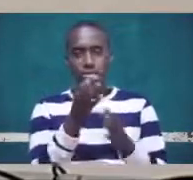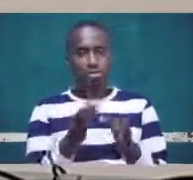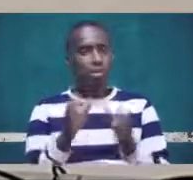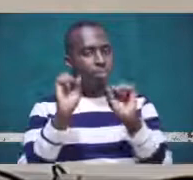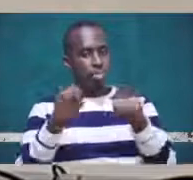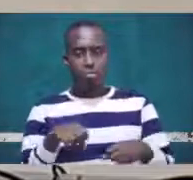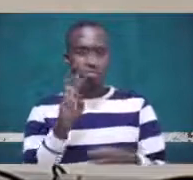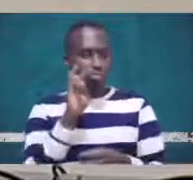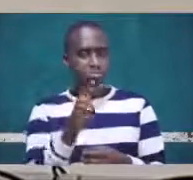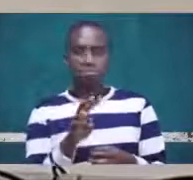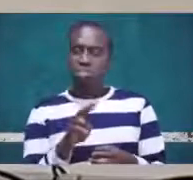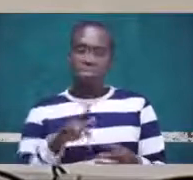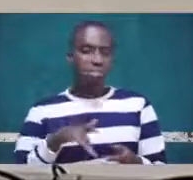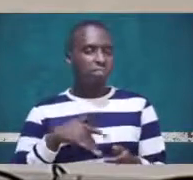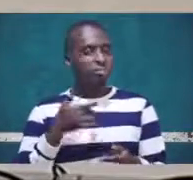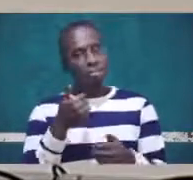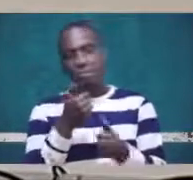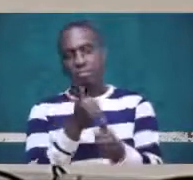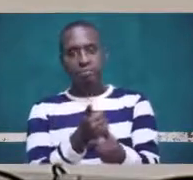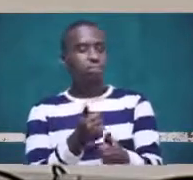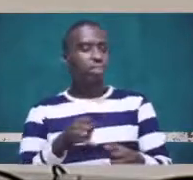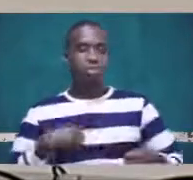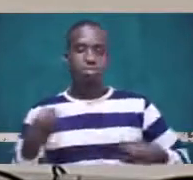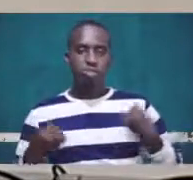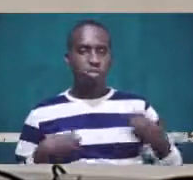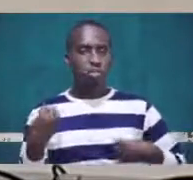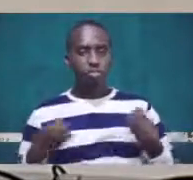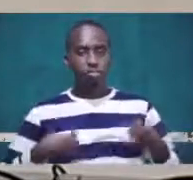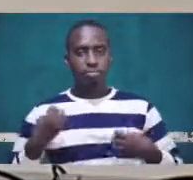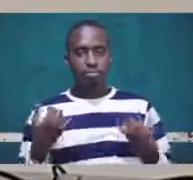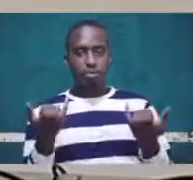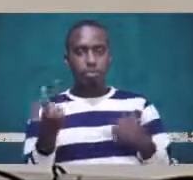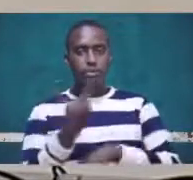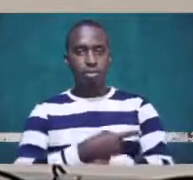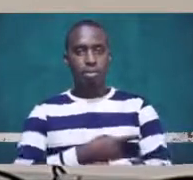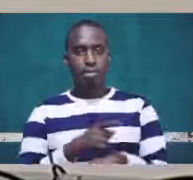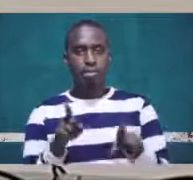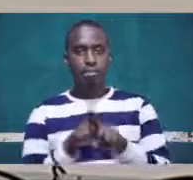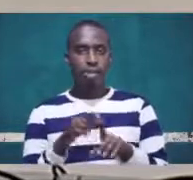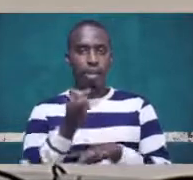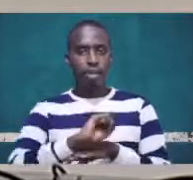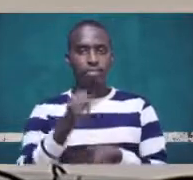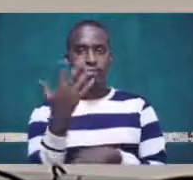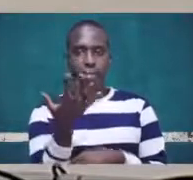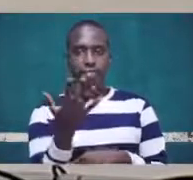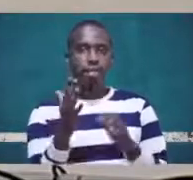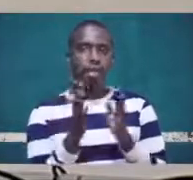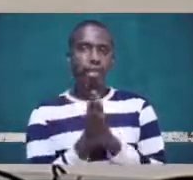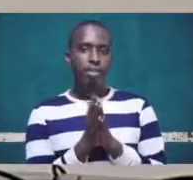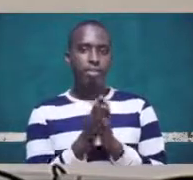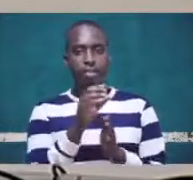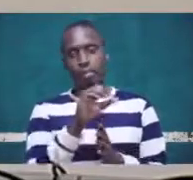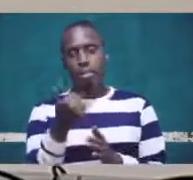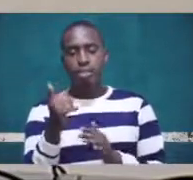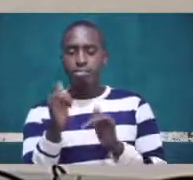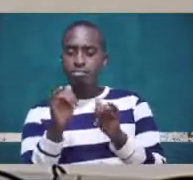should sit, relax, and follow and enjoy the sessions. So today, to the S5s, and also a reminder to the